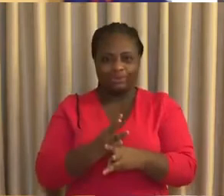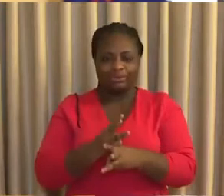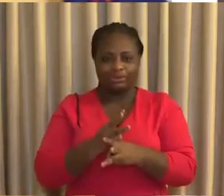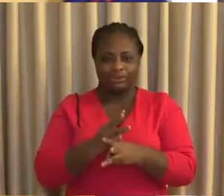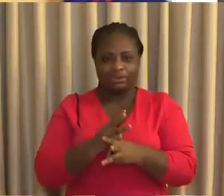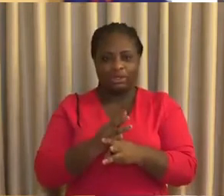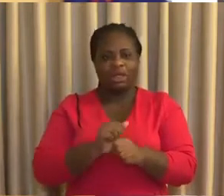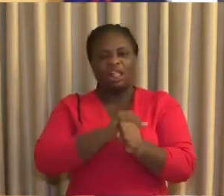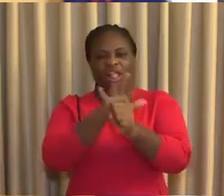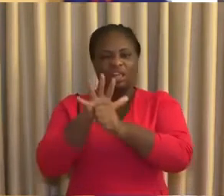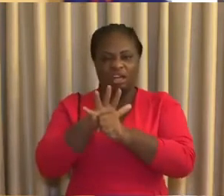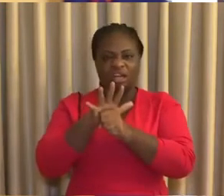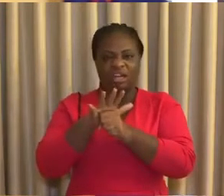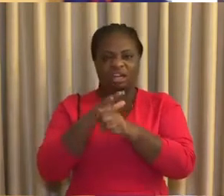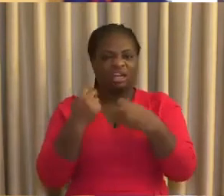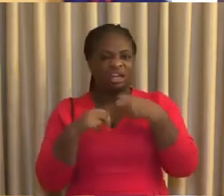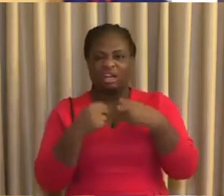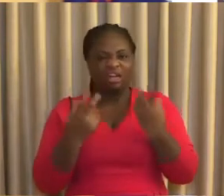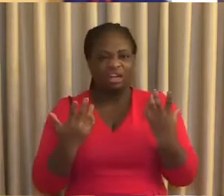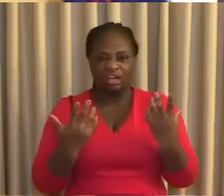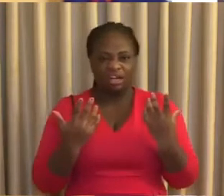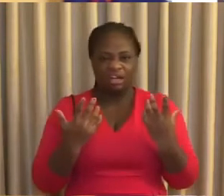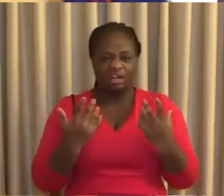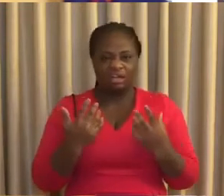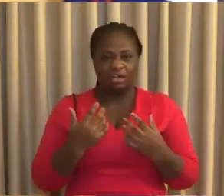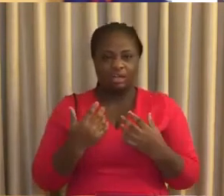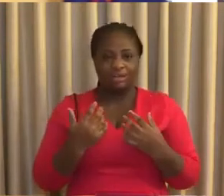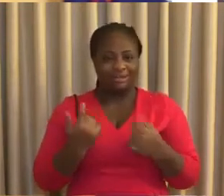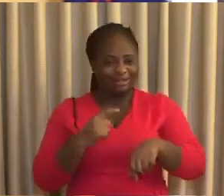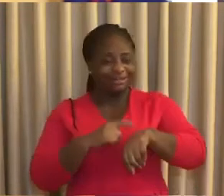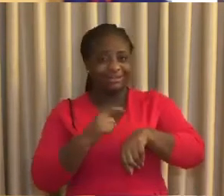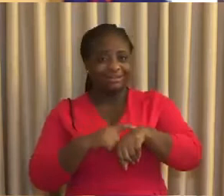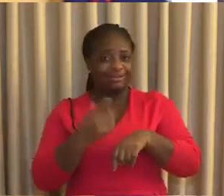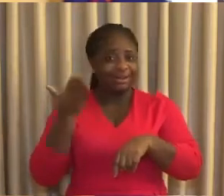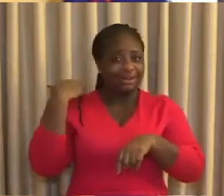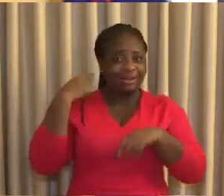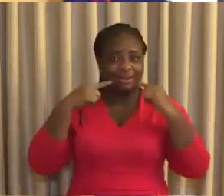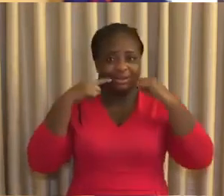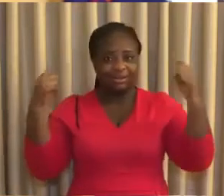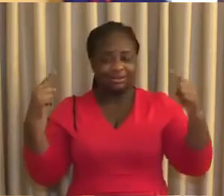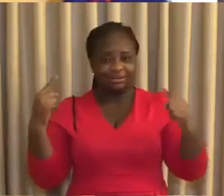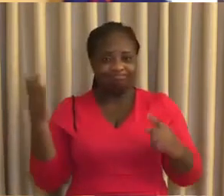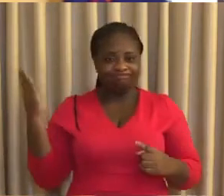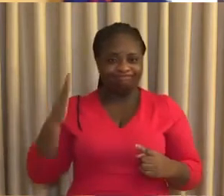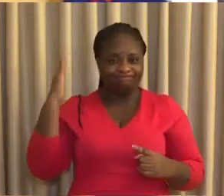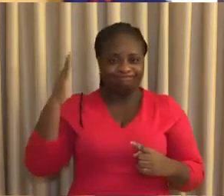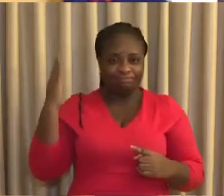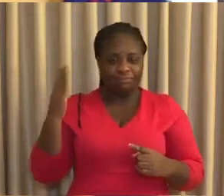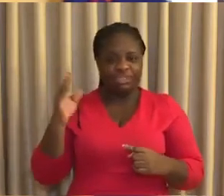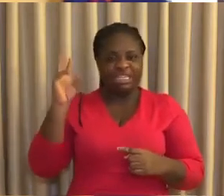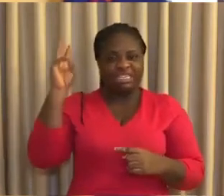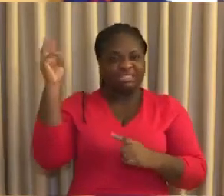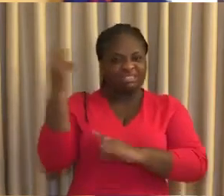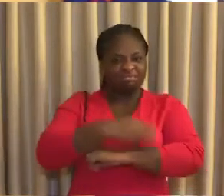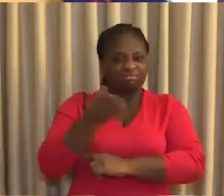the coronavirus pandemic. At the time of my last broadcast, some 6 days